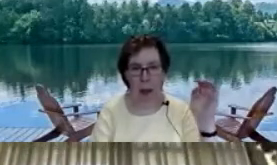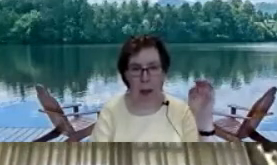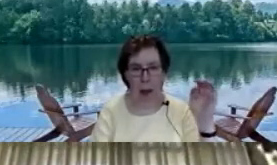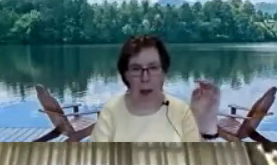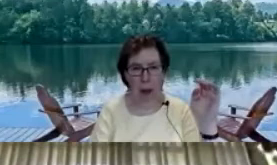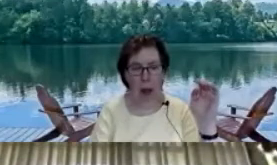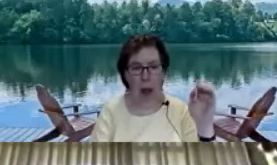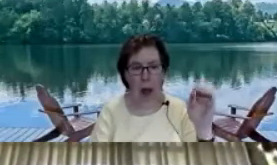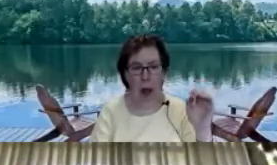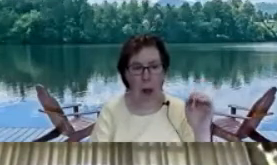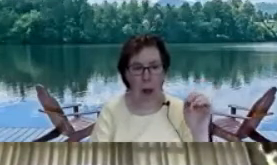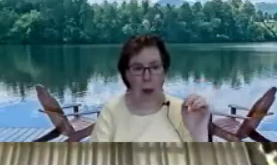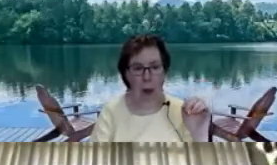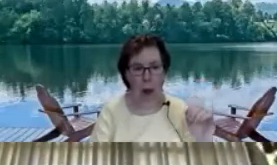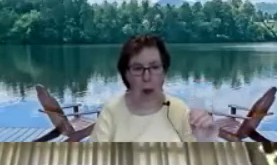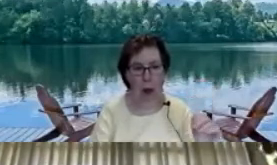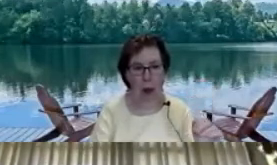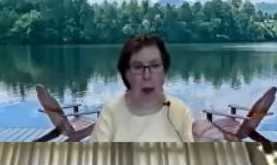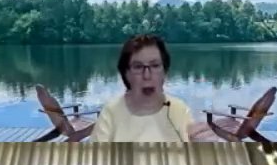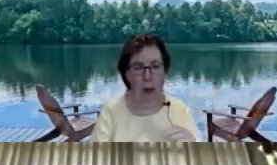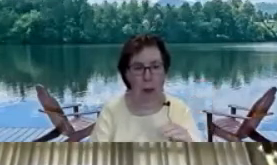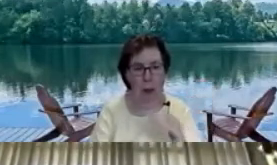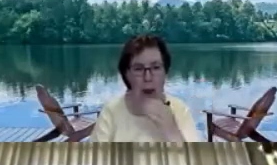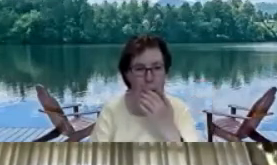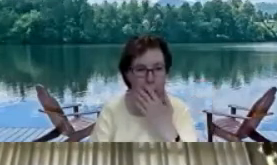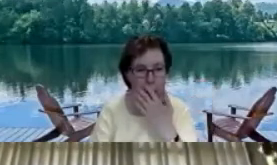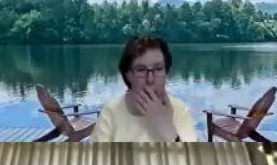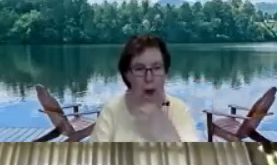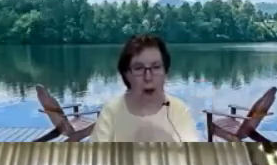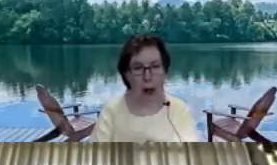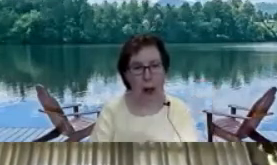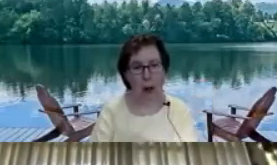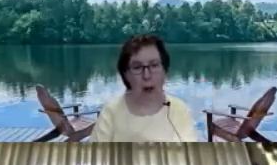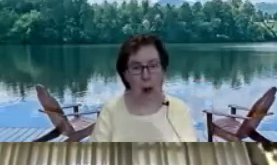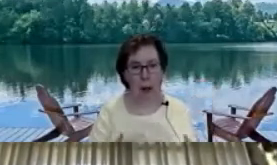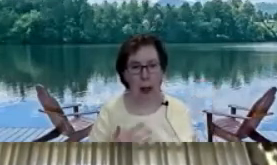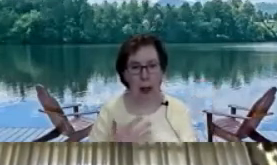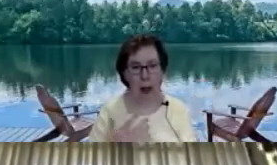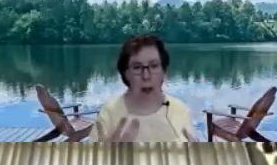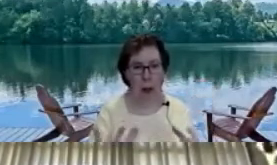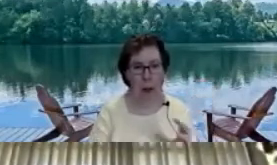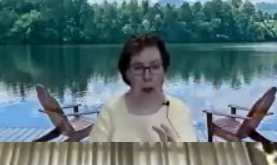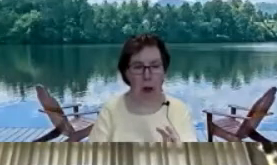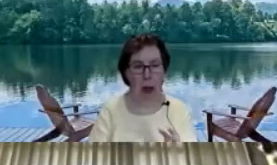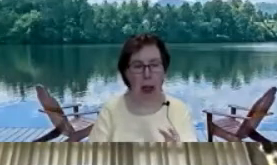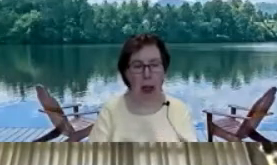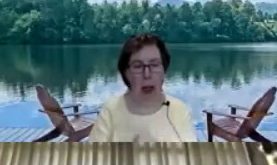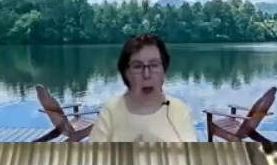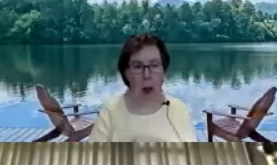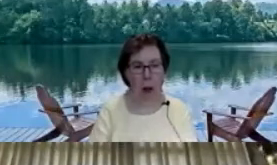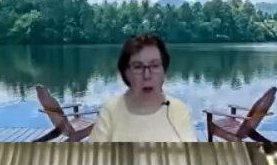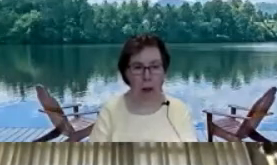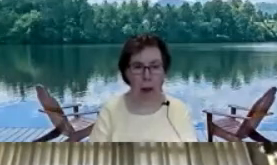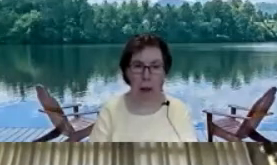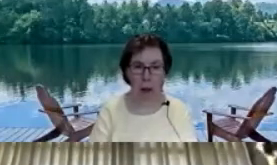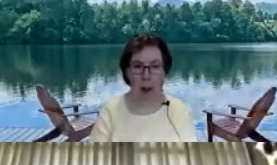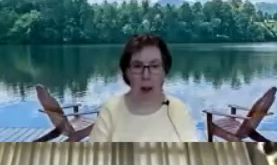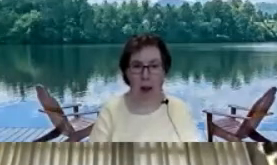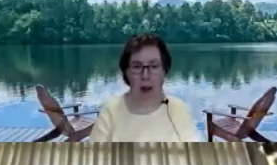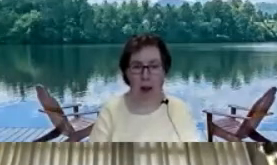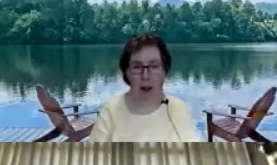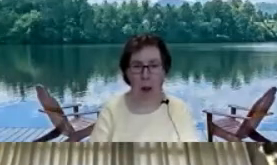Maybe it's the angle of the way the photo is taken, why some are so much taller than the others. Like the one on